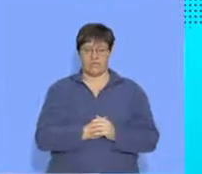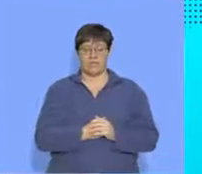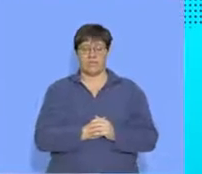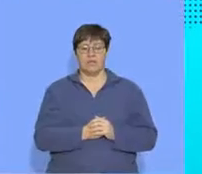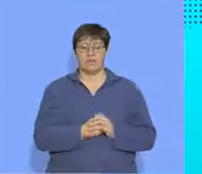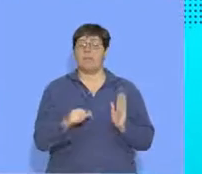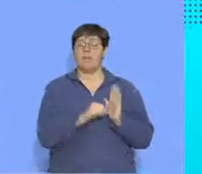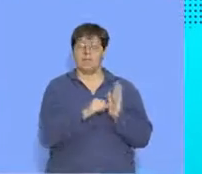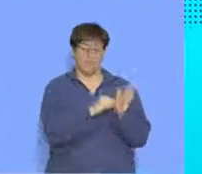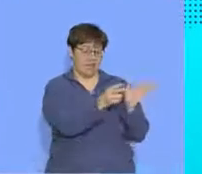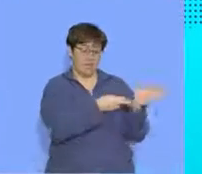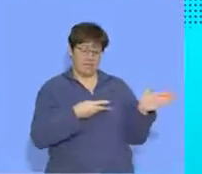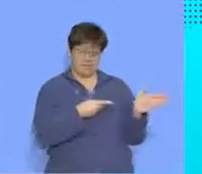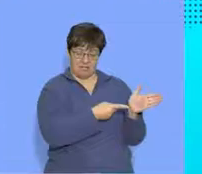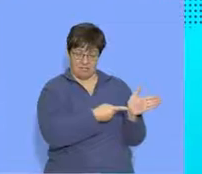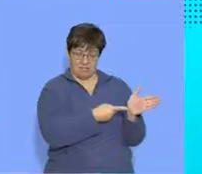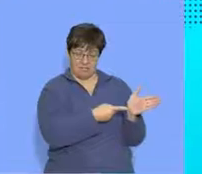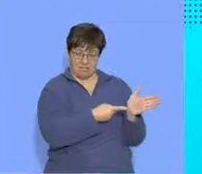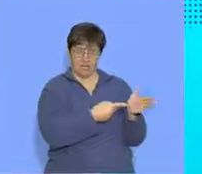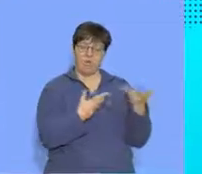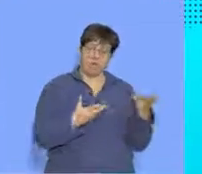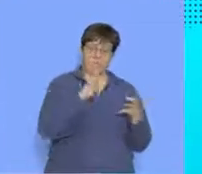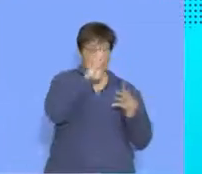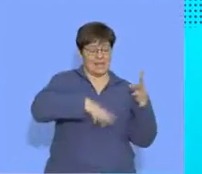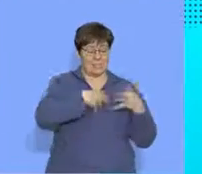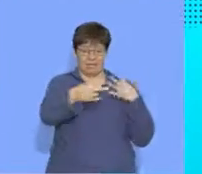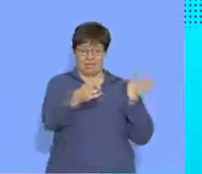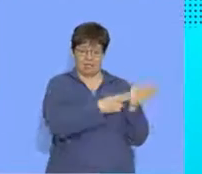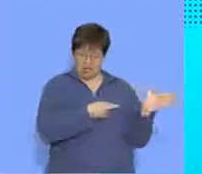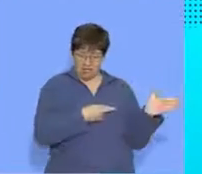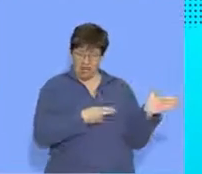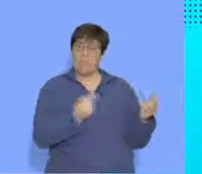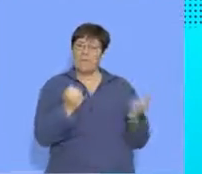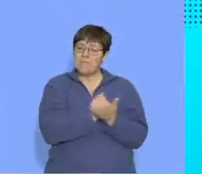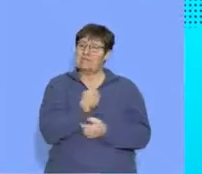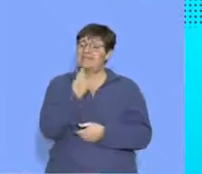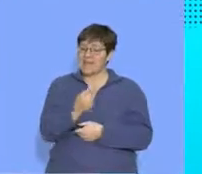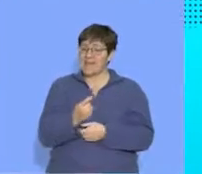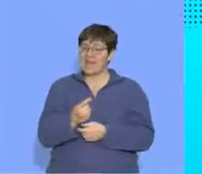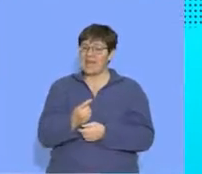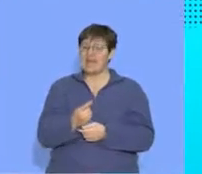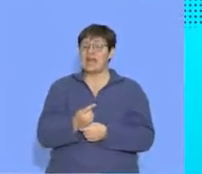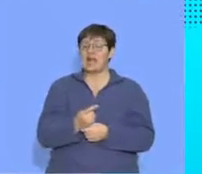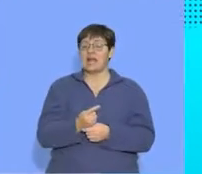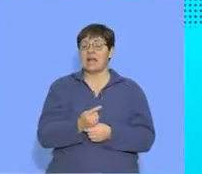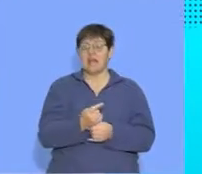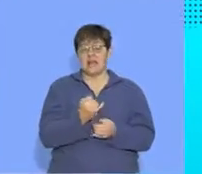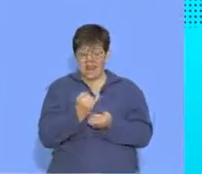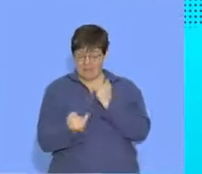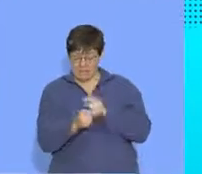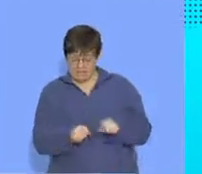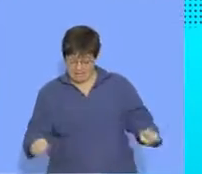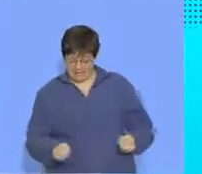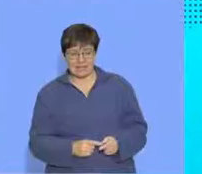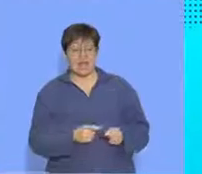when you label a graph or when you label a table, that you clearly state what the independent and dependent variables are.